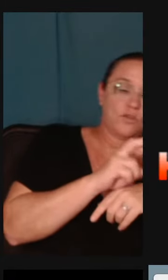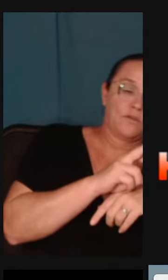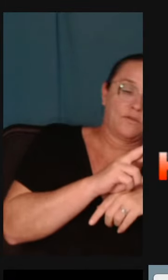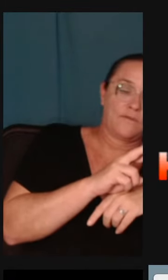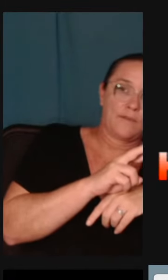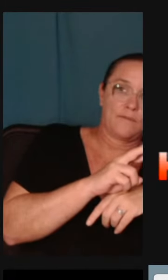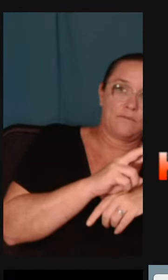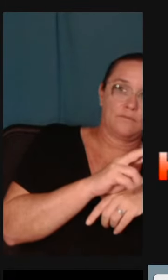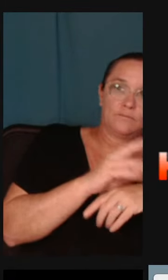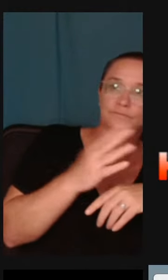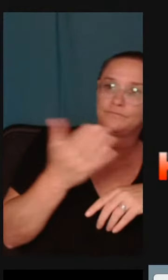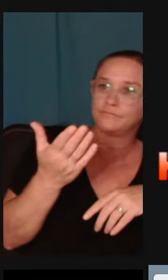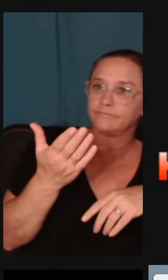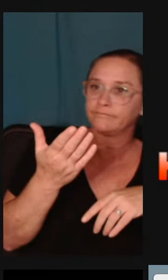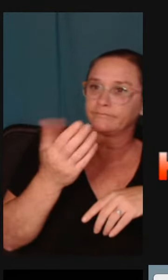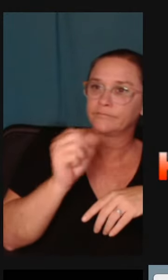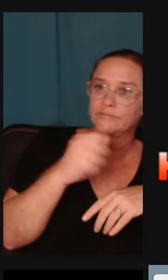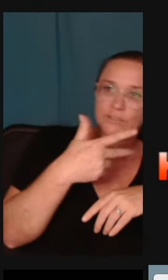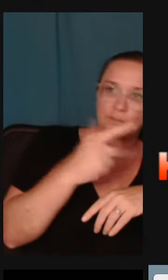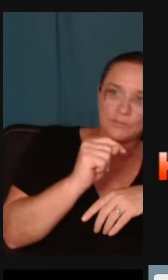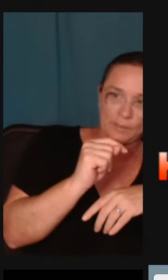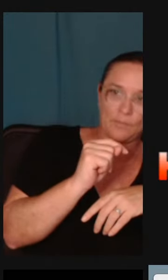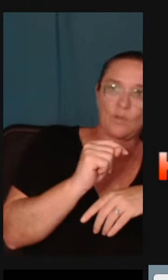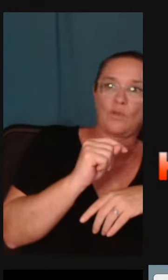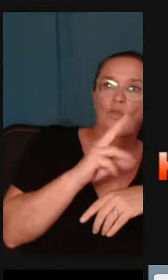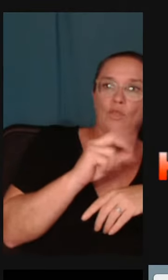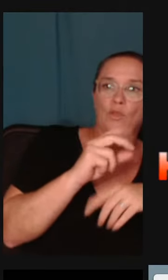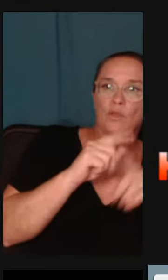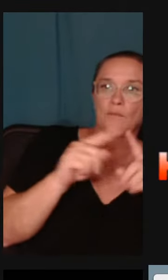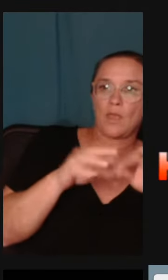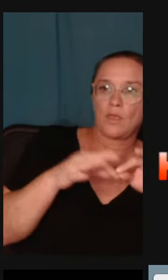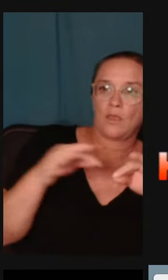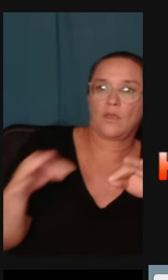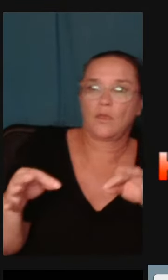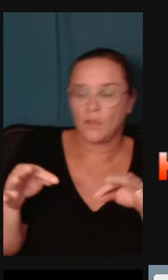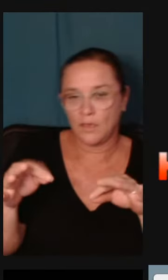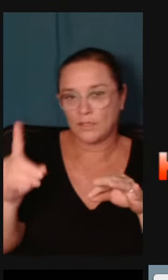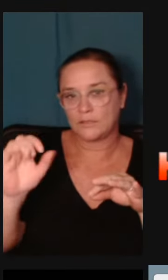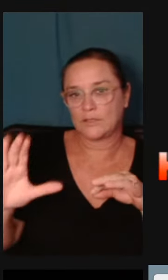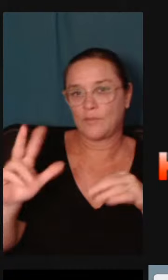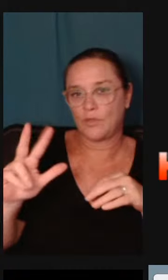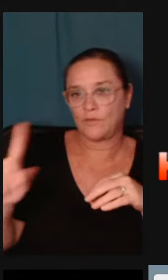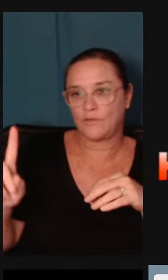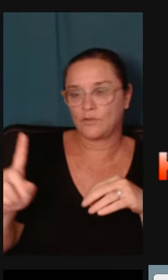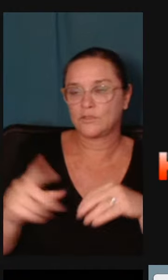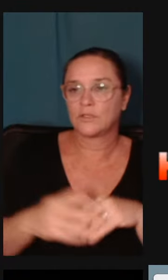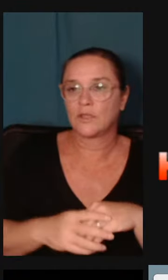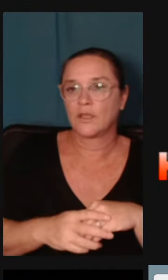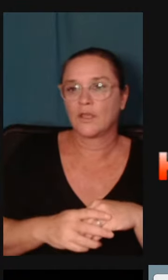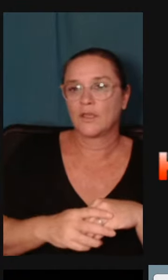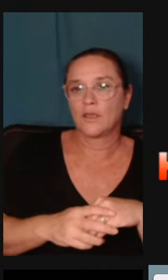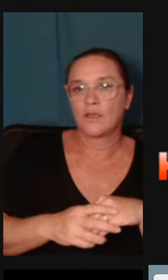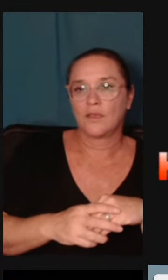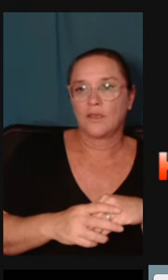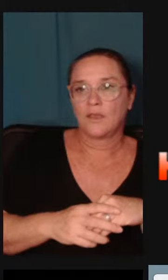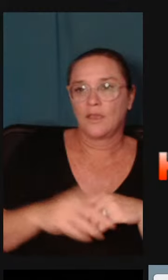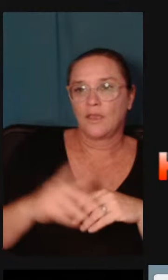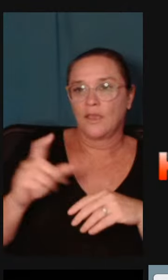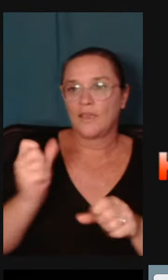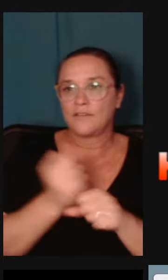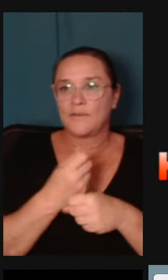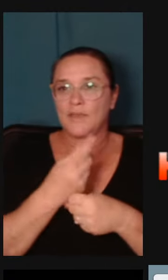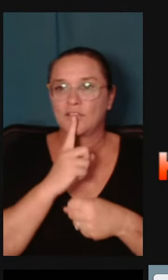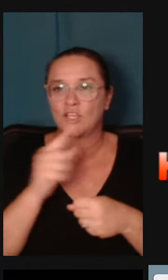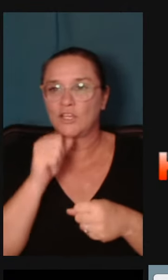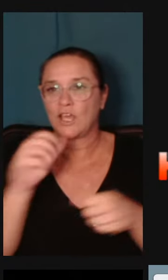like they are moving pretty good up there now. Keep having to make sure you're not doing anything goofy in these photos, like that middle one. No, there. these are